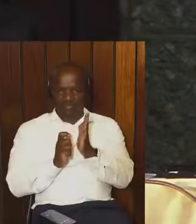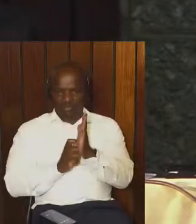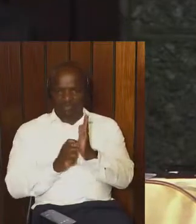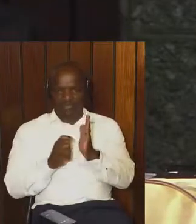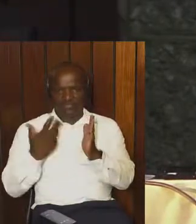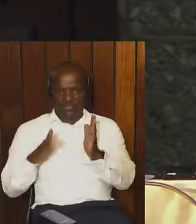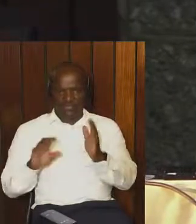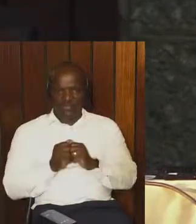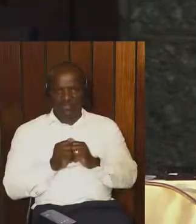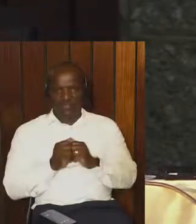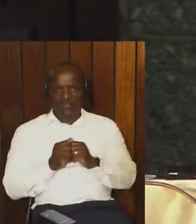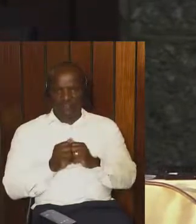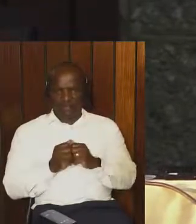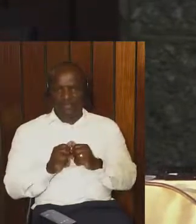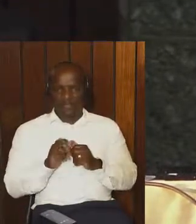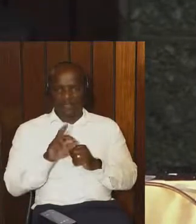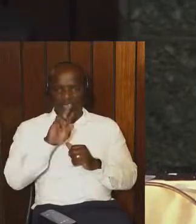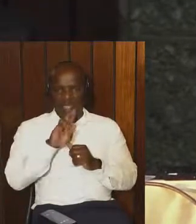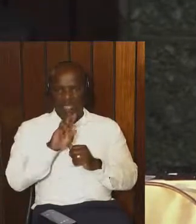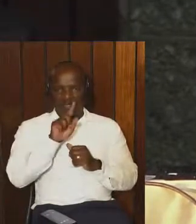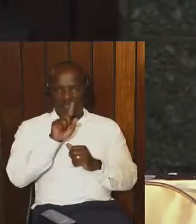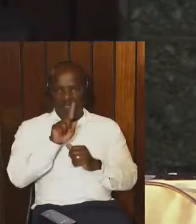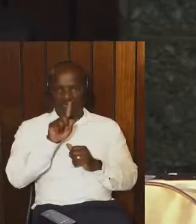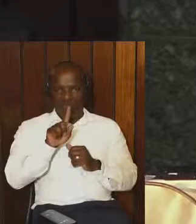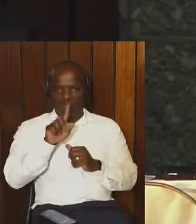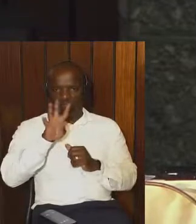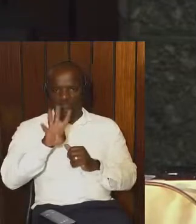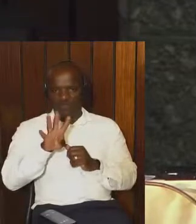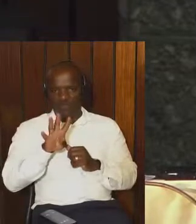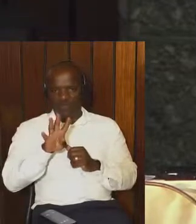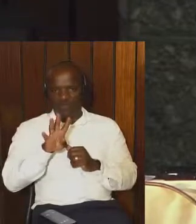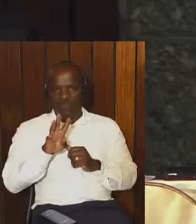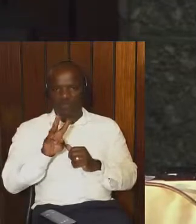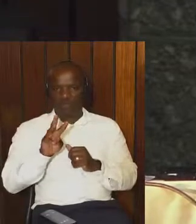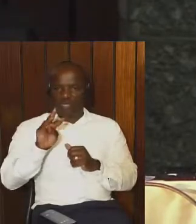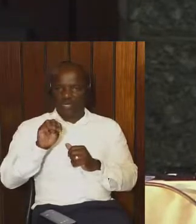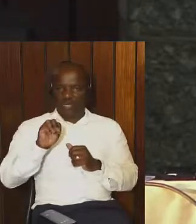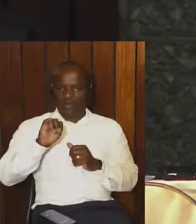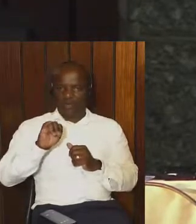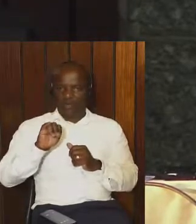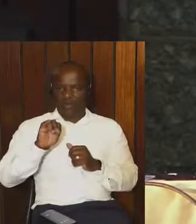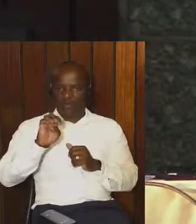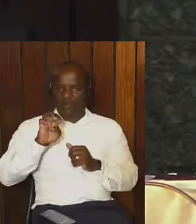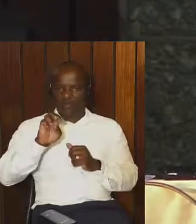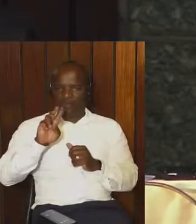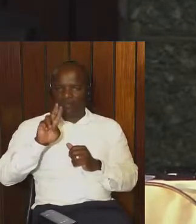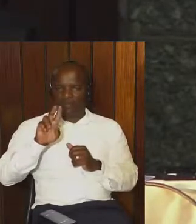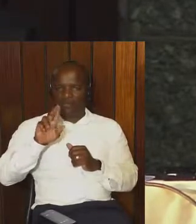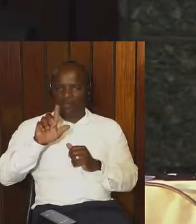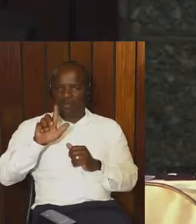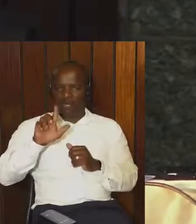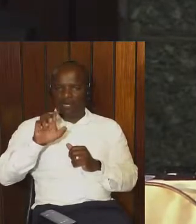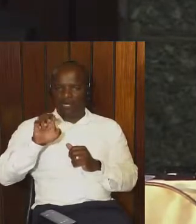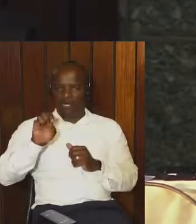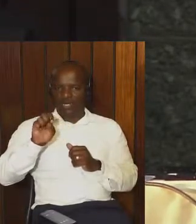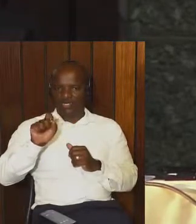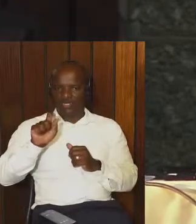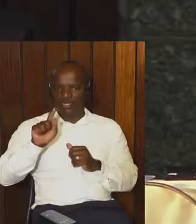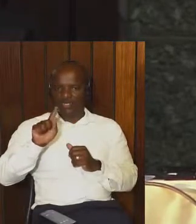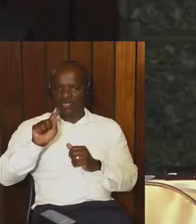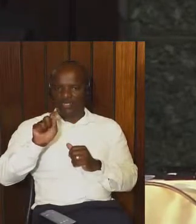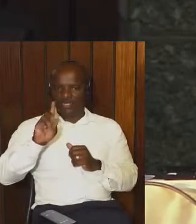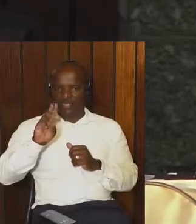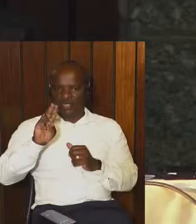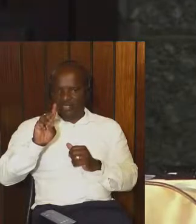details of the R114 Muldersdrift and some of the other areas, I think maybe the DDG can just give